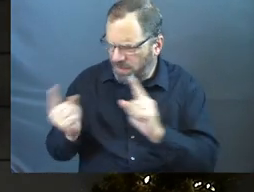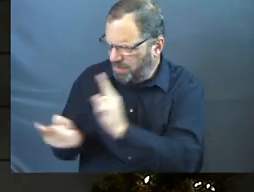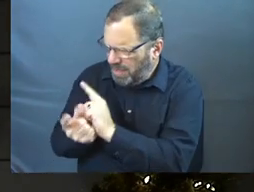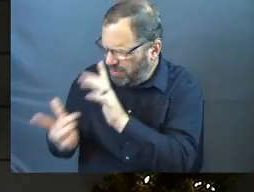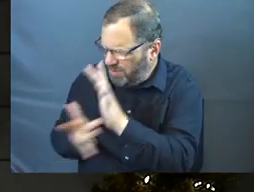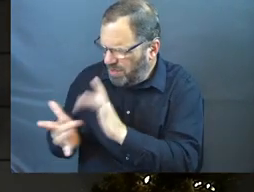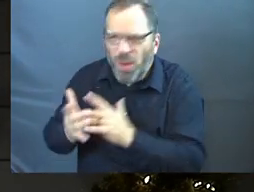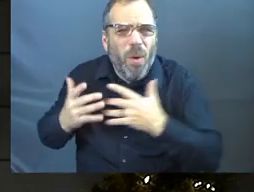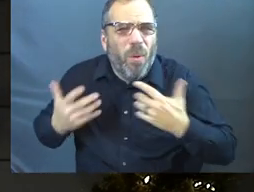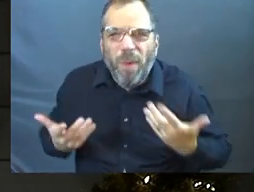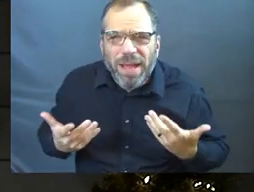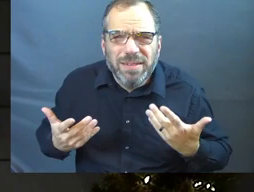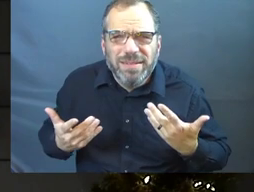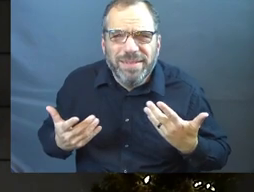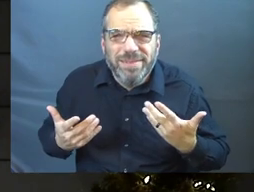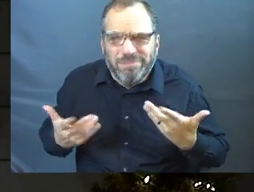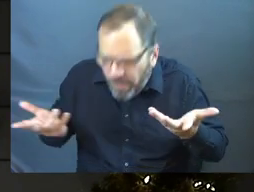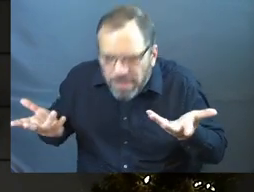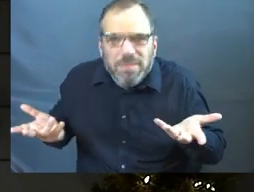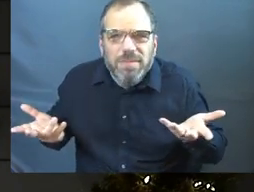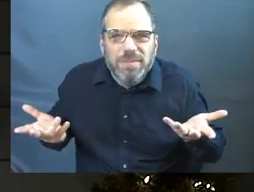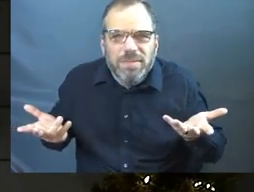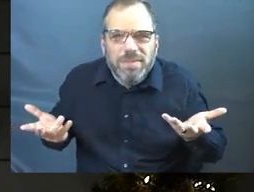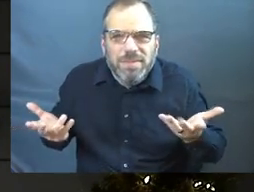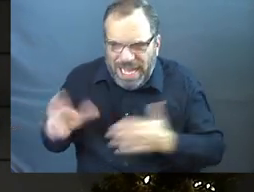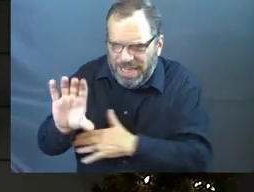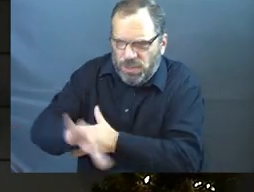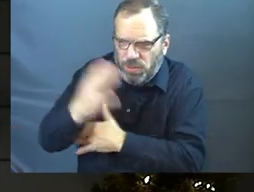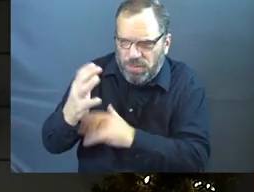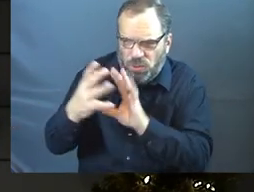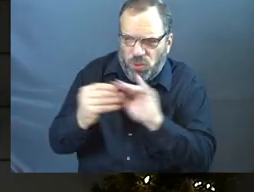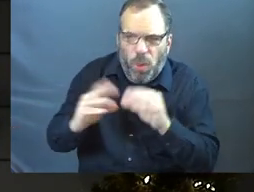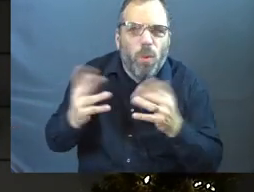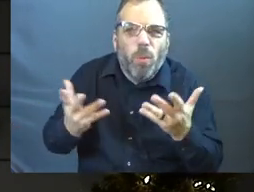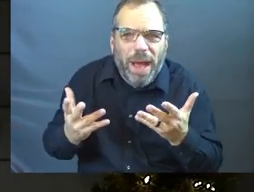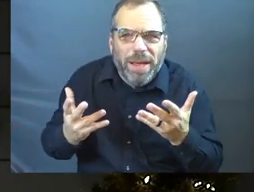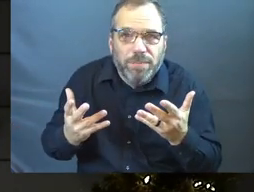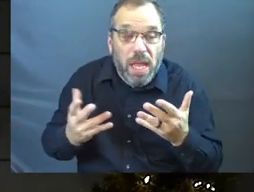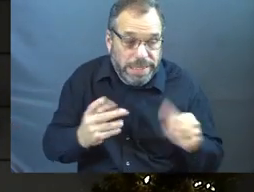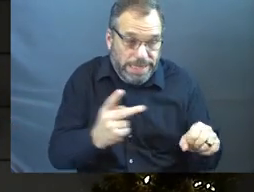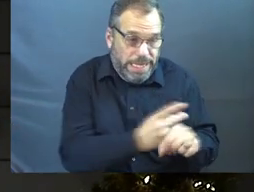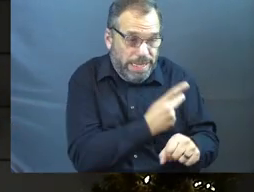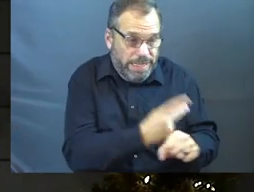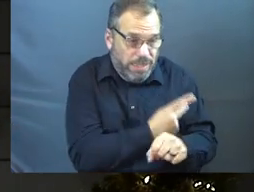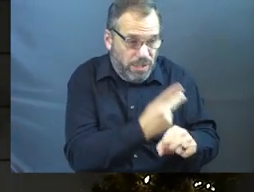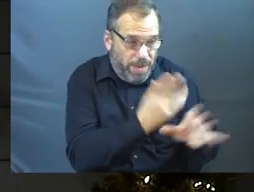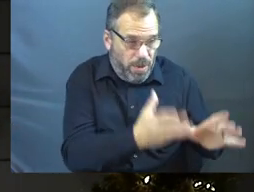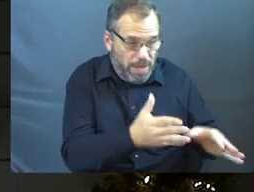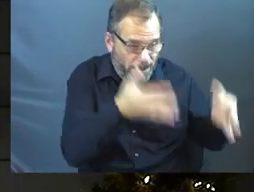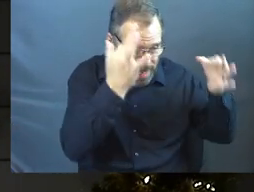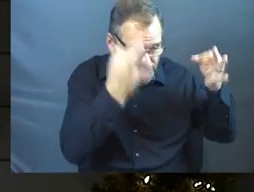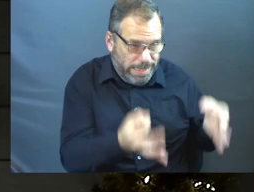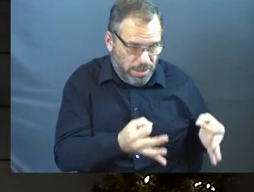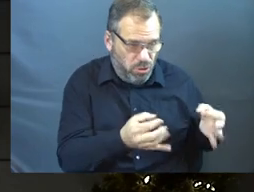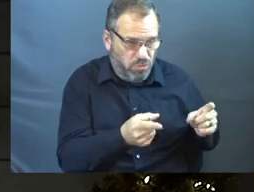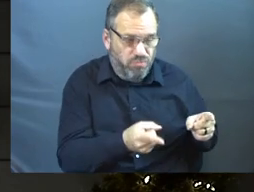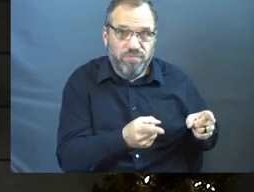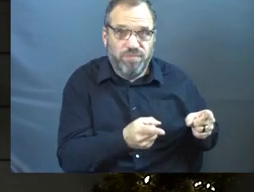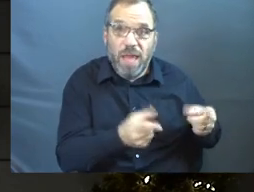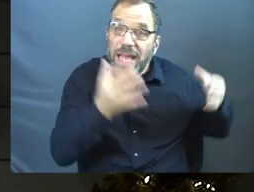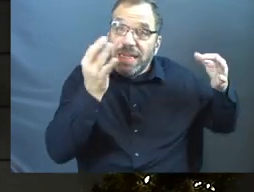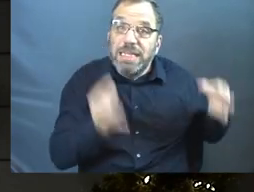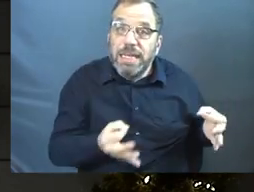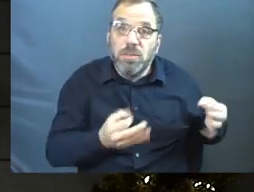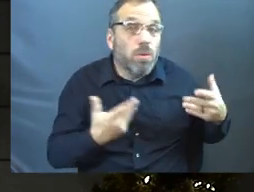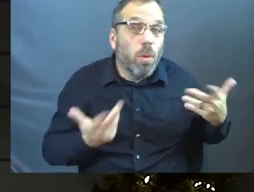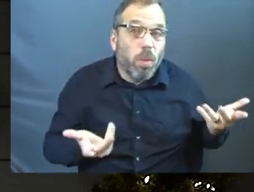Jesus? What's the difference that's made here in the Christmas story? See, the shepherds made a choice. And the